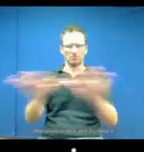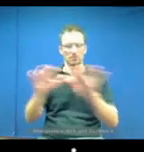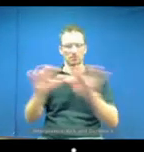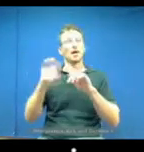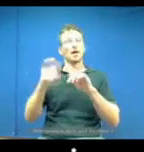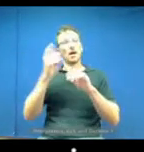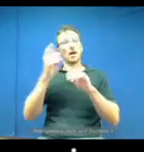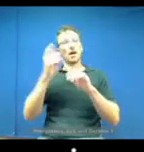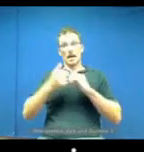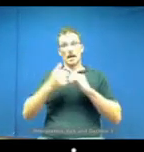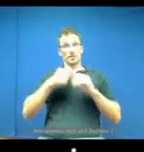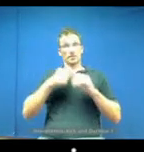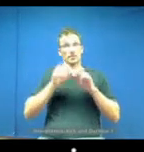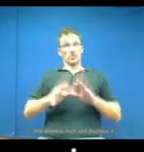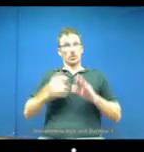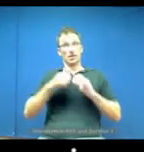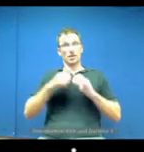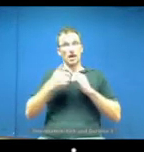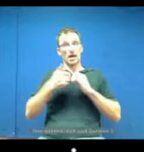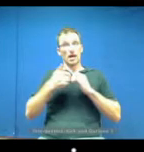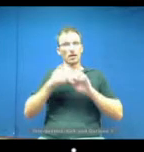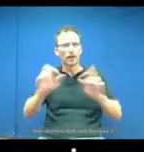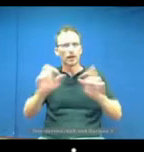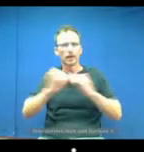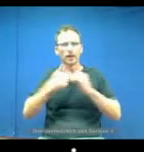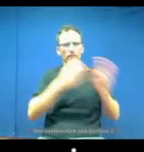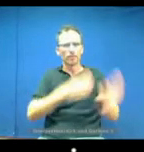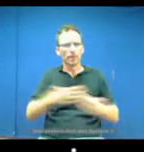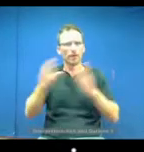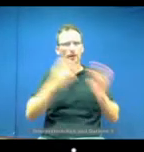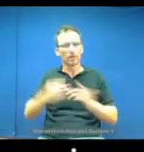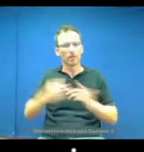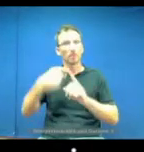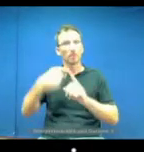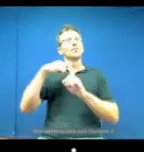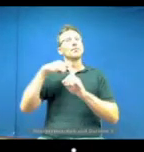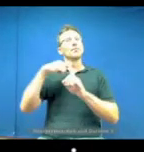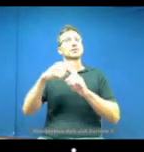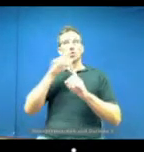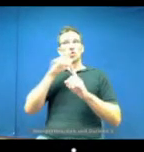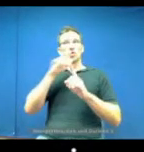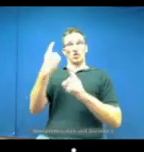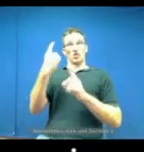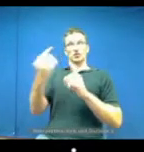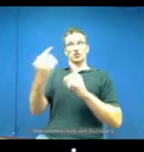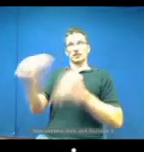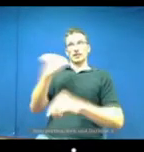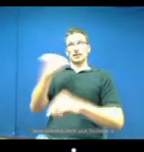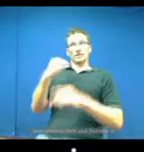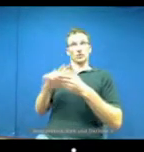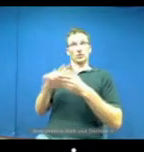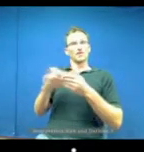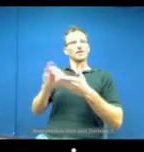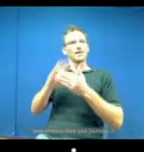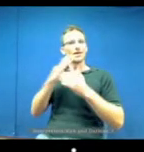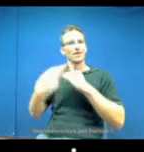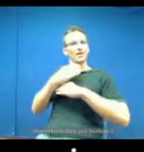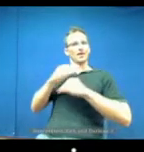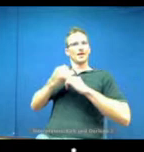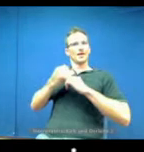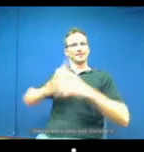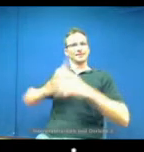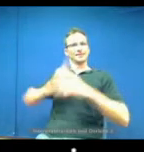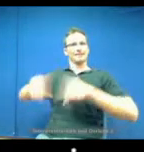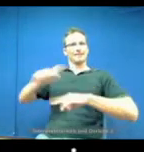story, depending upon who you see the story from, is going to affect how you sign it. And there's always two sides to